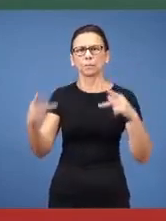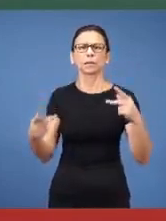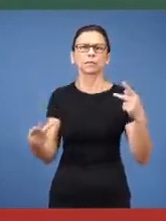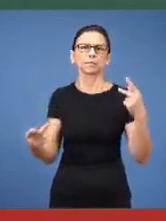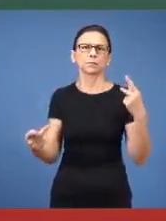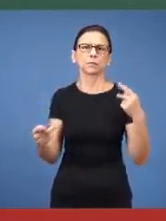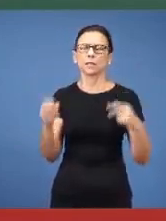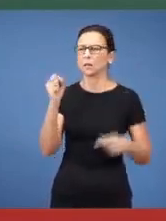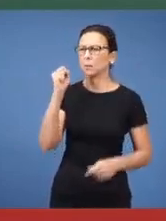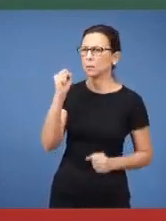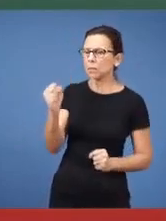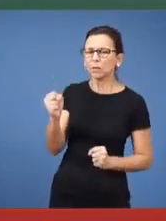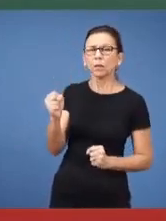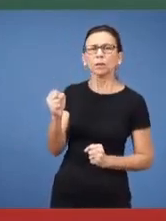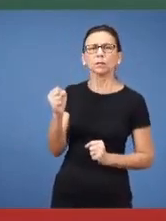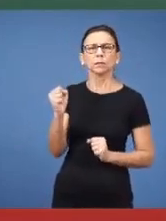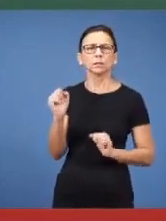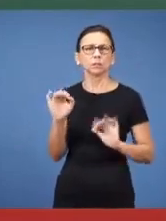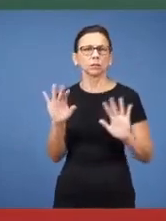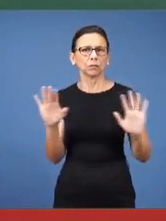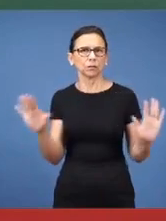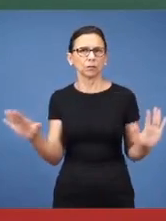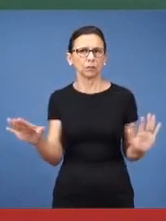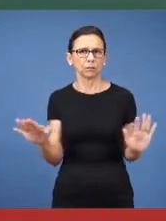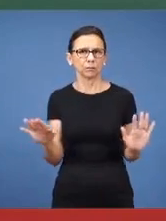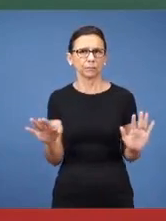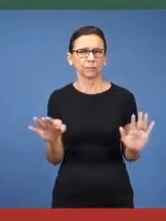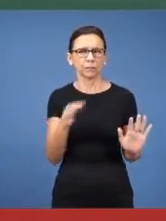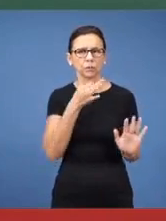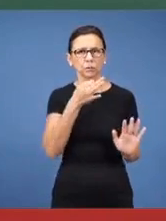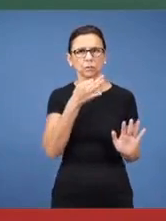They say in one way, they say in another way.